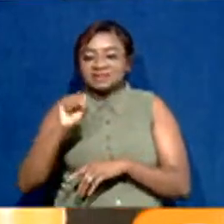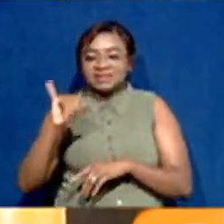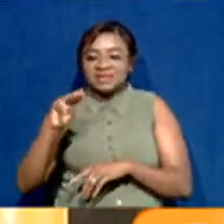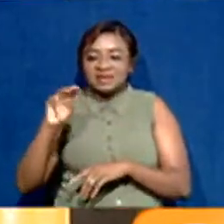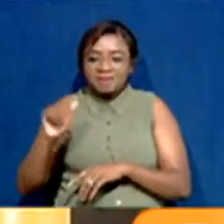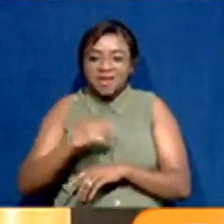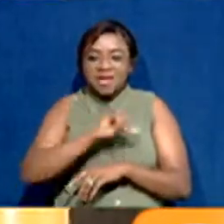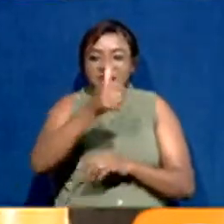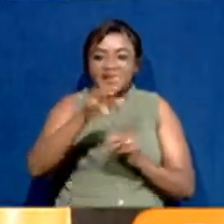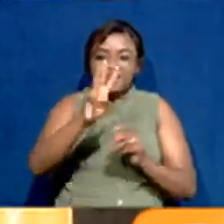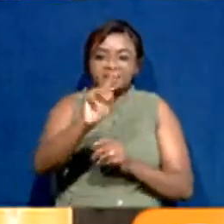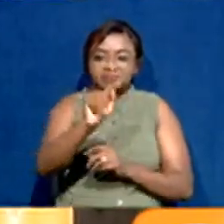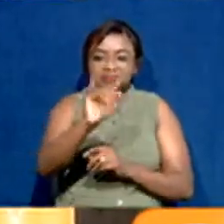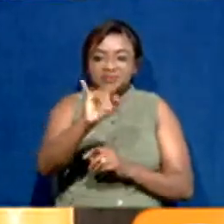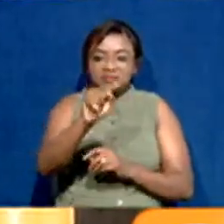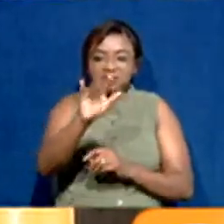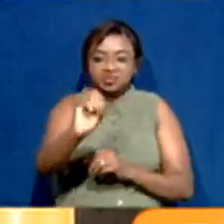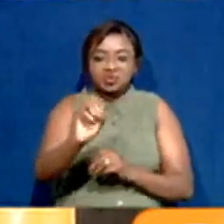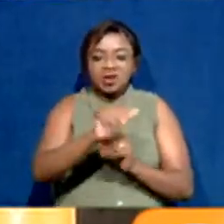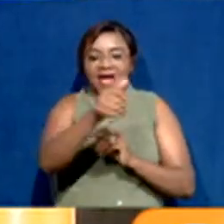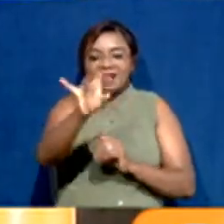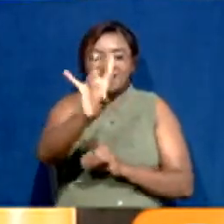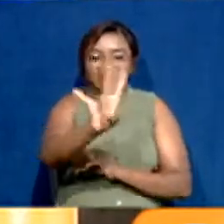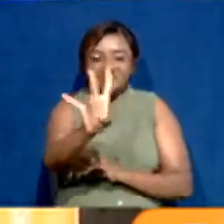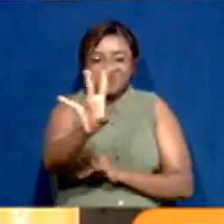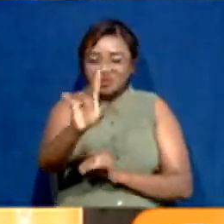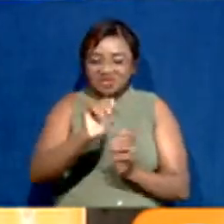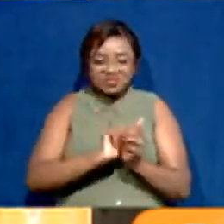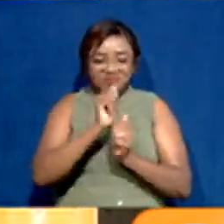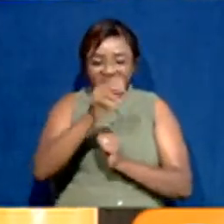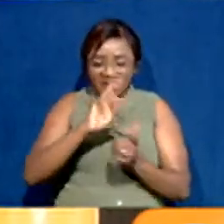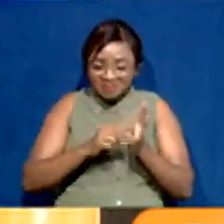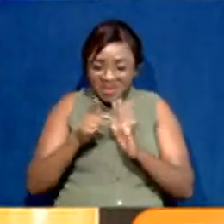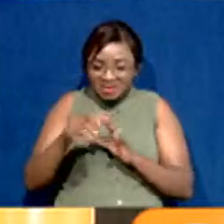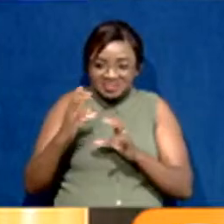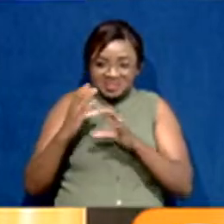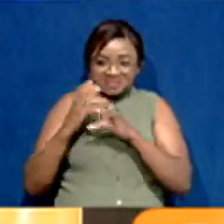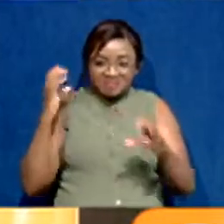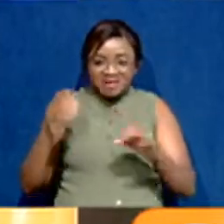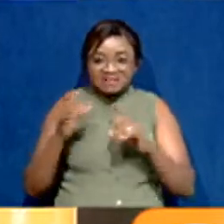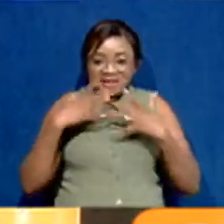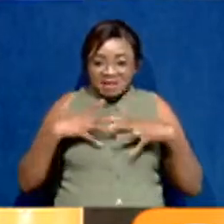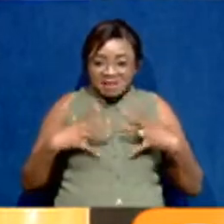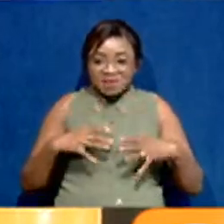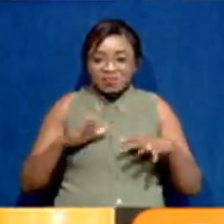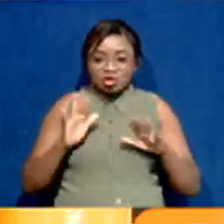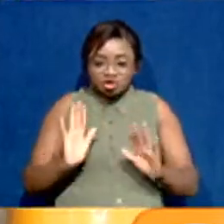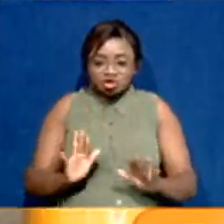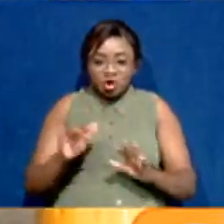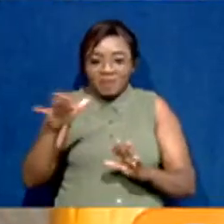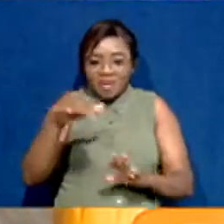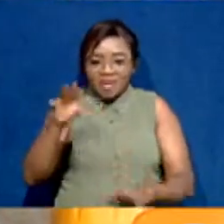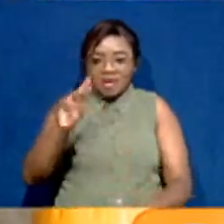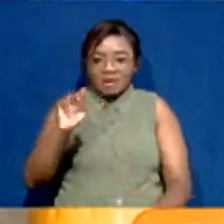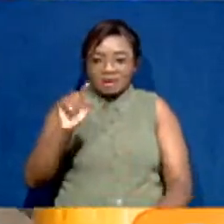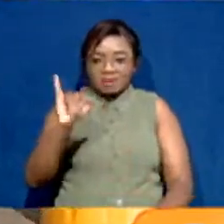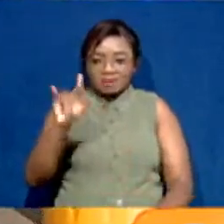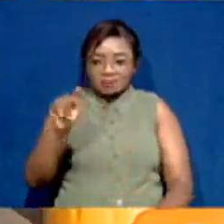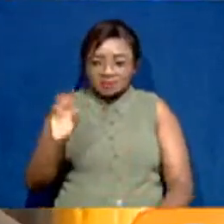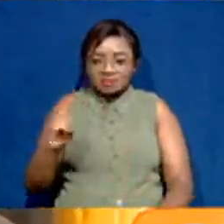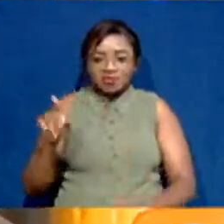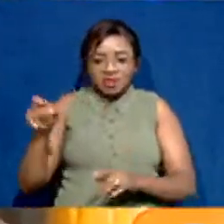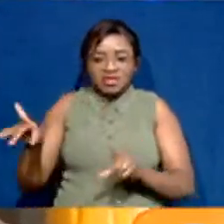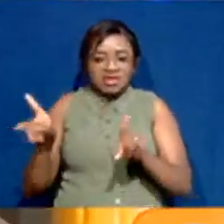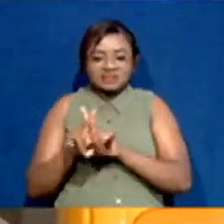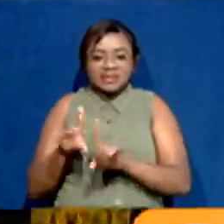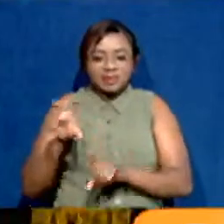Andei, ingine Voi, ingine Mombasa. Kwa hivyo hii gari inamaanisha kwamba wakati watu watakuwa wanasimama pale Mtito Andei kukula, nayo hii gari